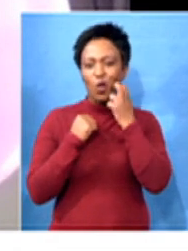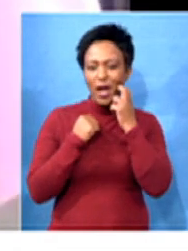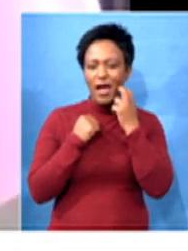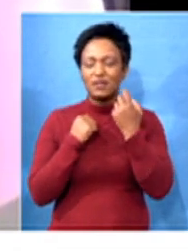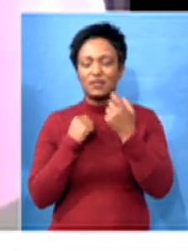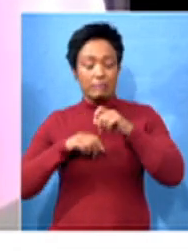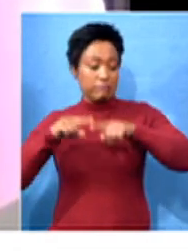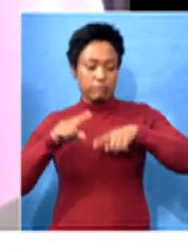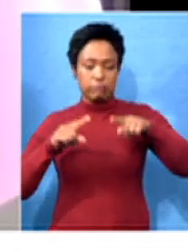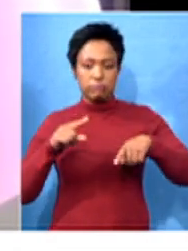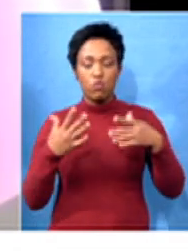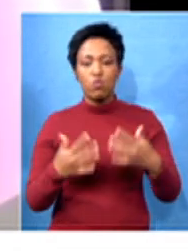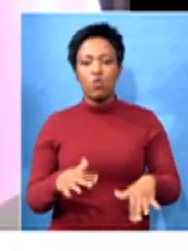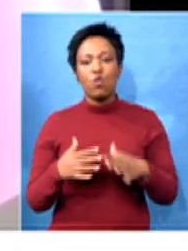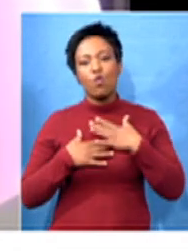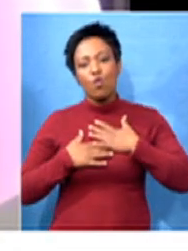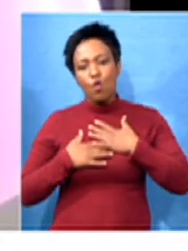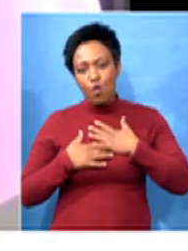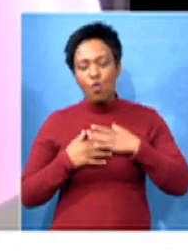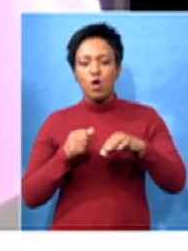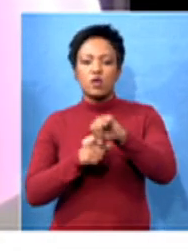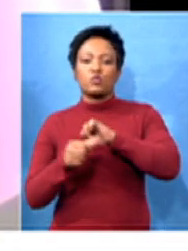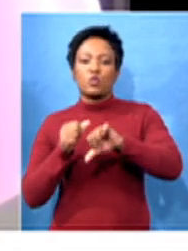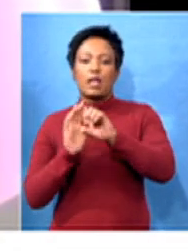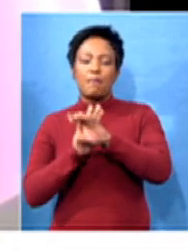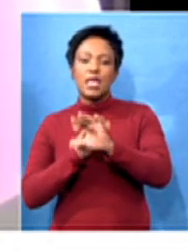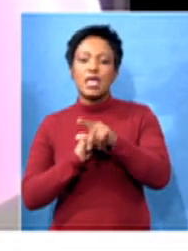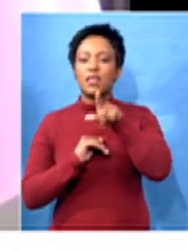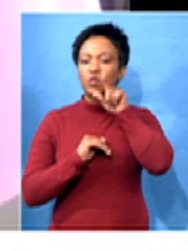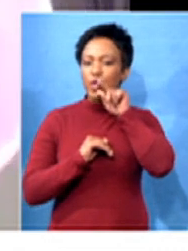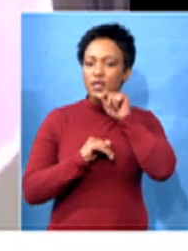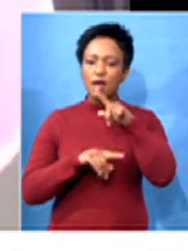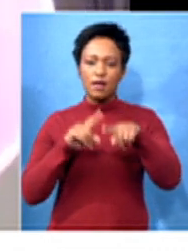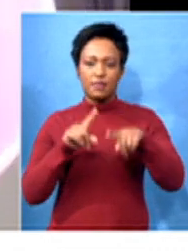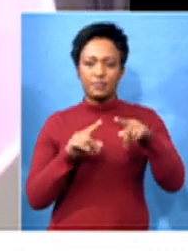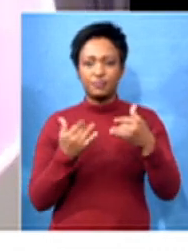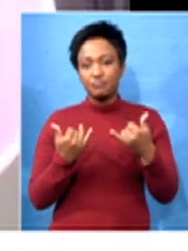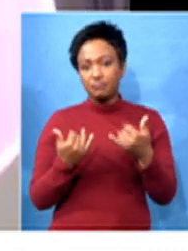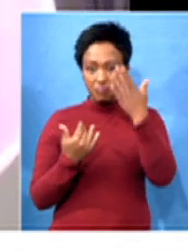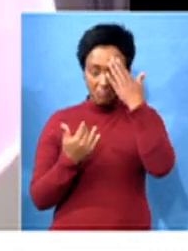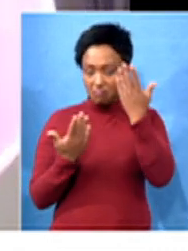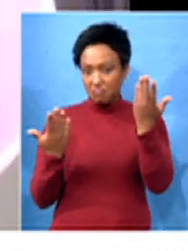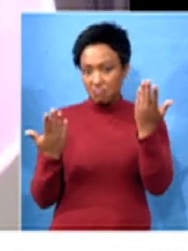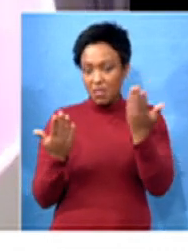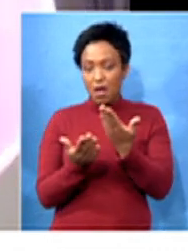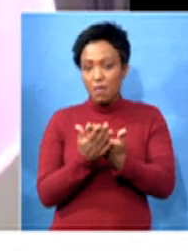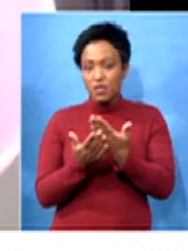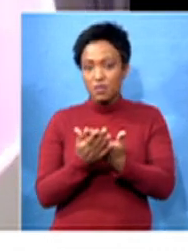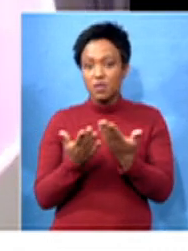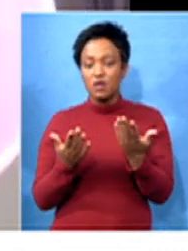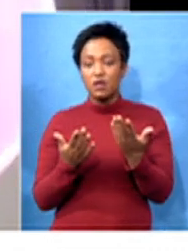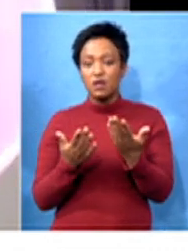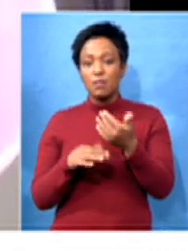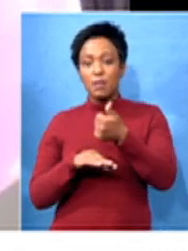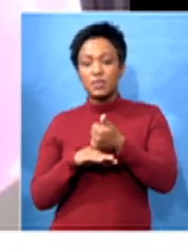quite the rage on social media, on Twitter and Instagram. So I've been sending it out. And who knows, I might send you one right after